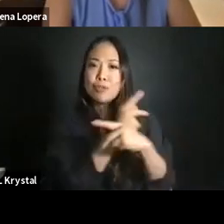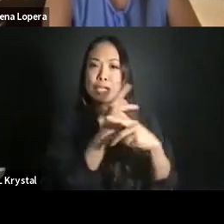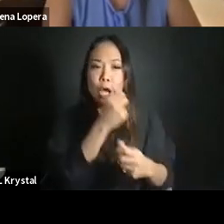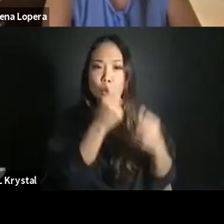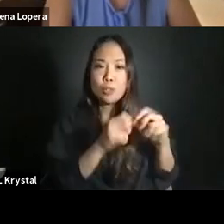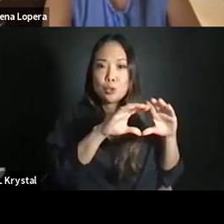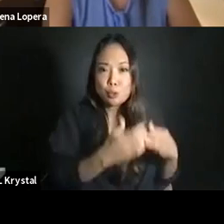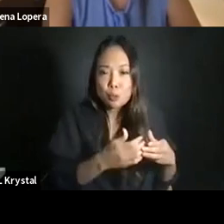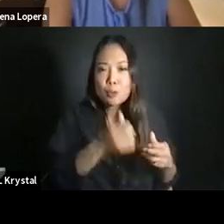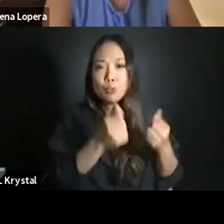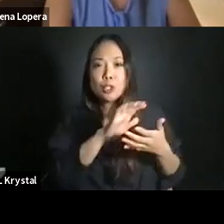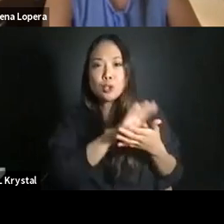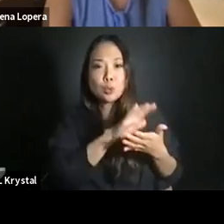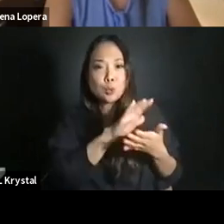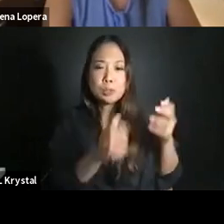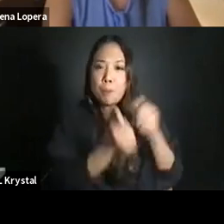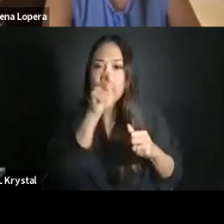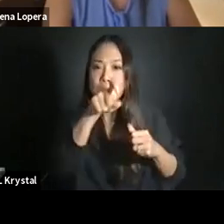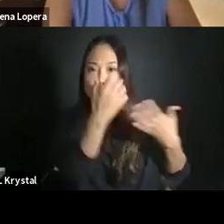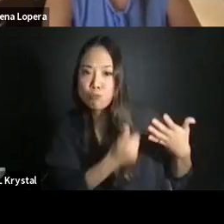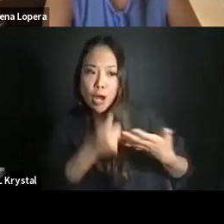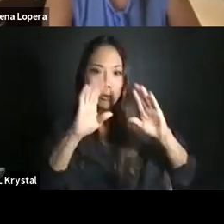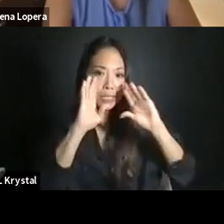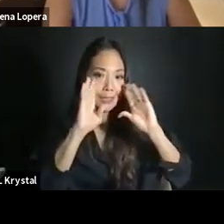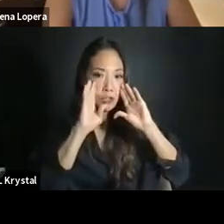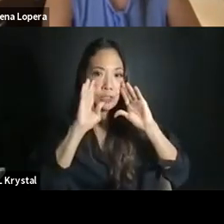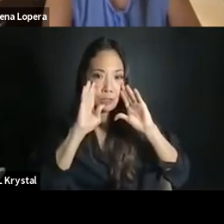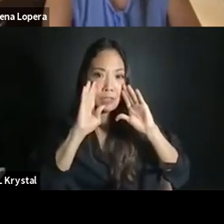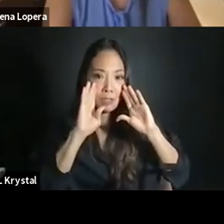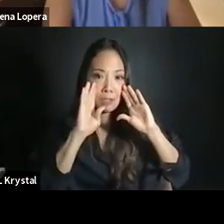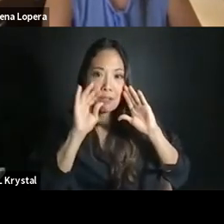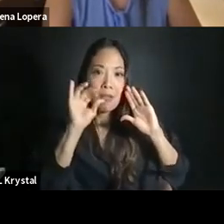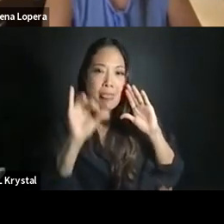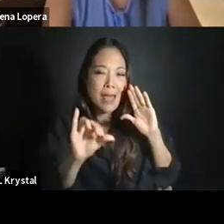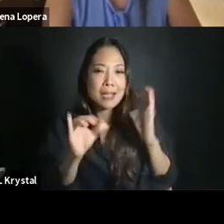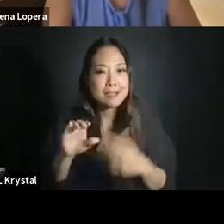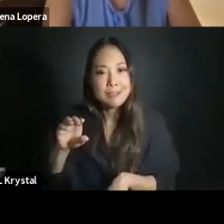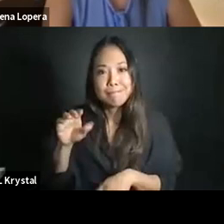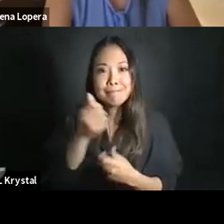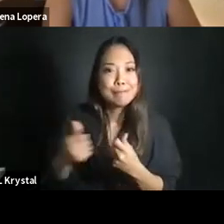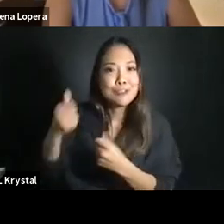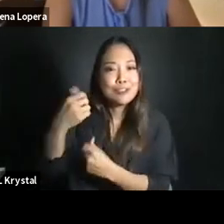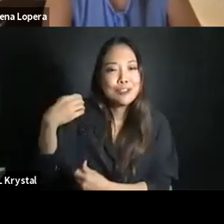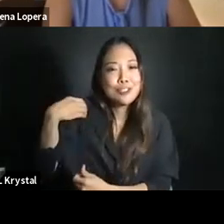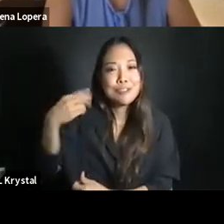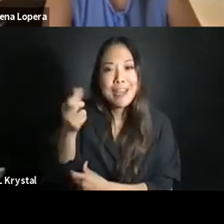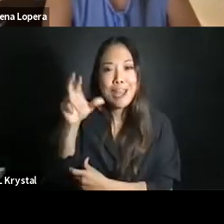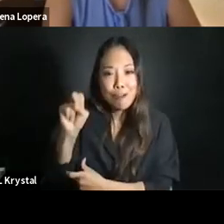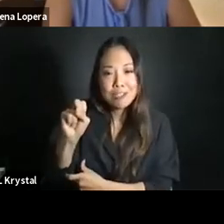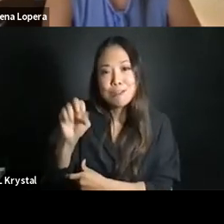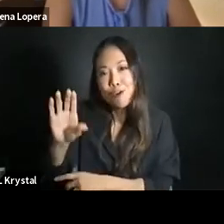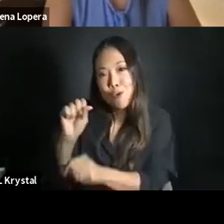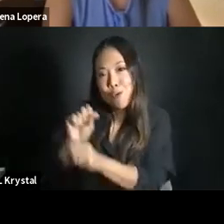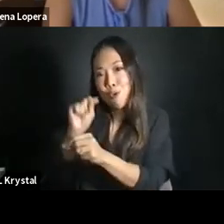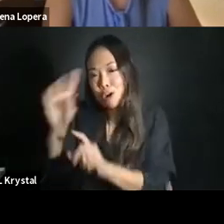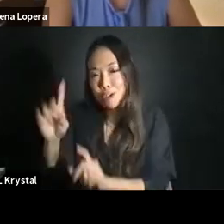what's our plan around those i know that's me part of uh chief harris's work and others that's that's one request um